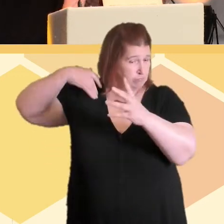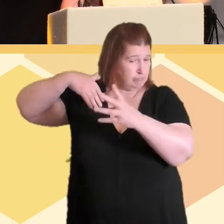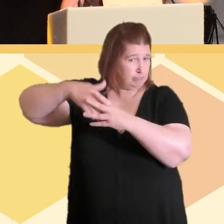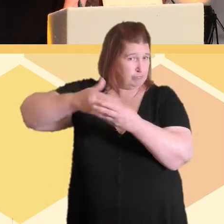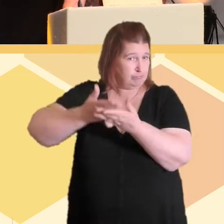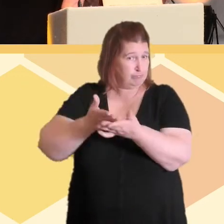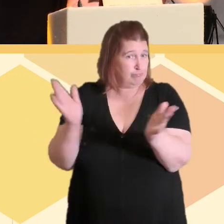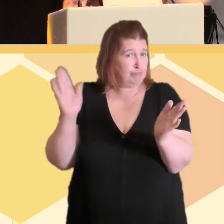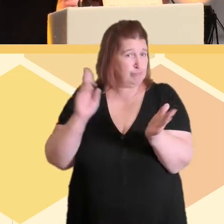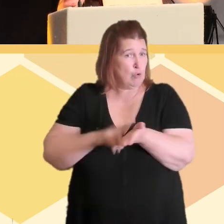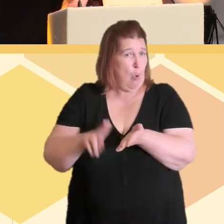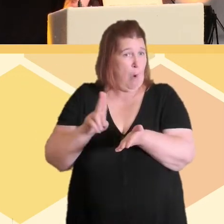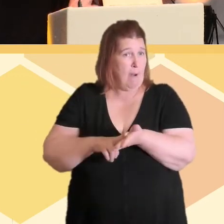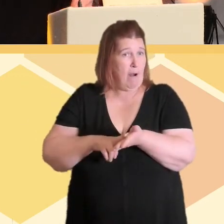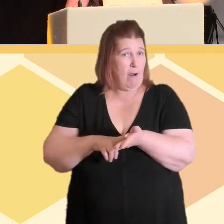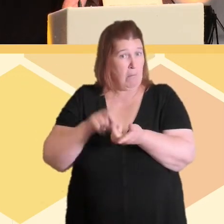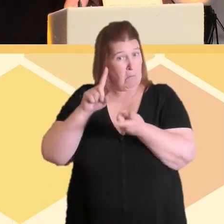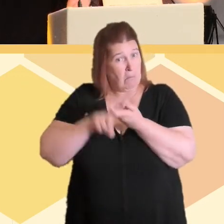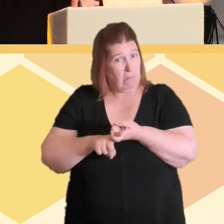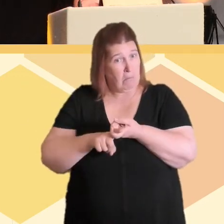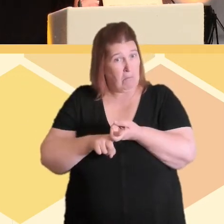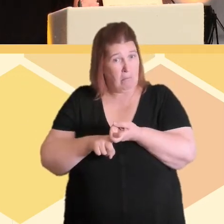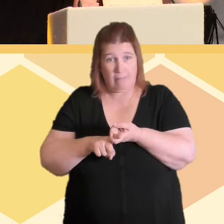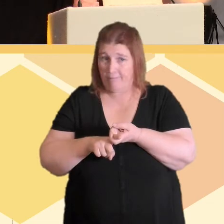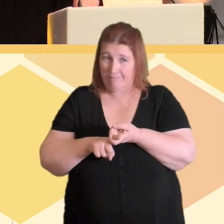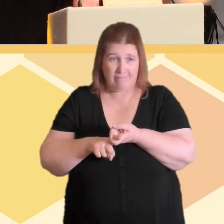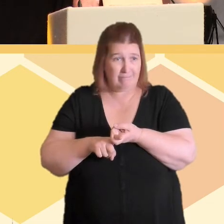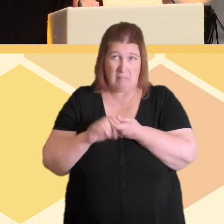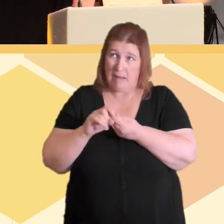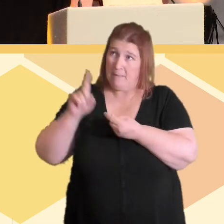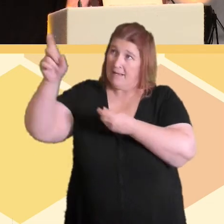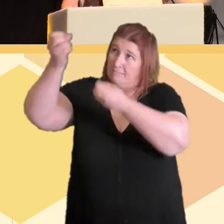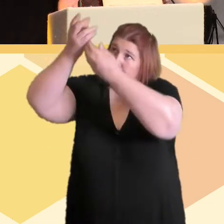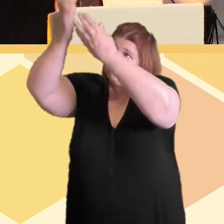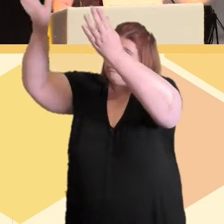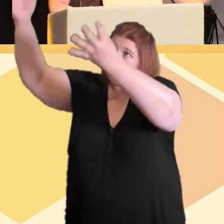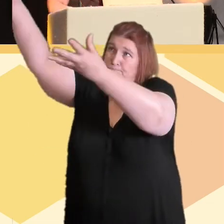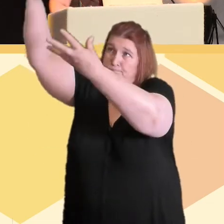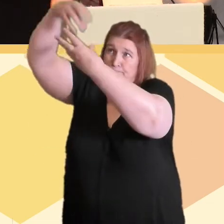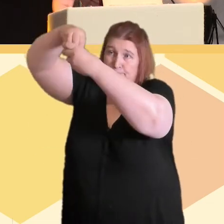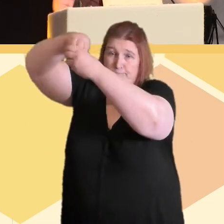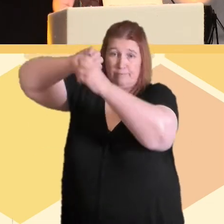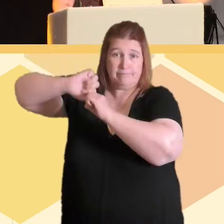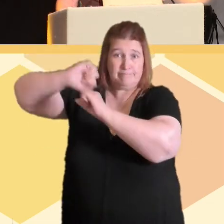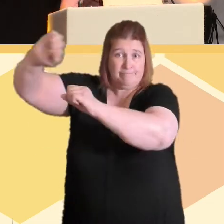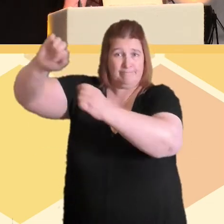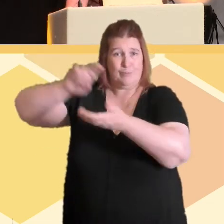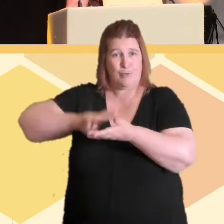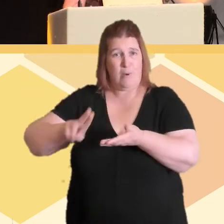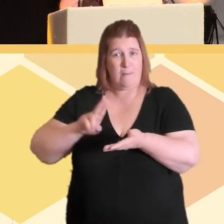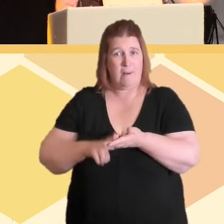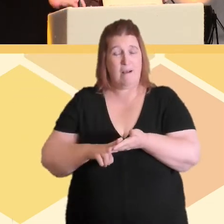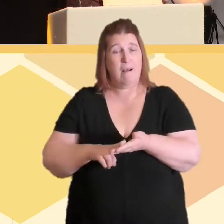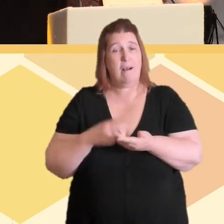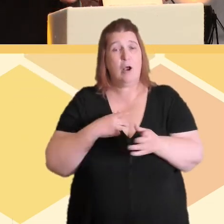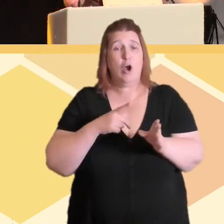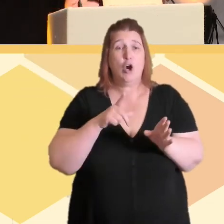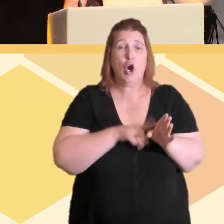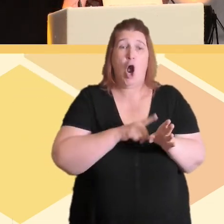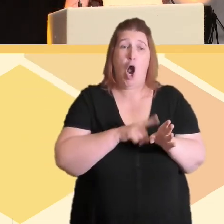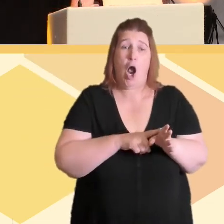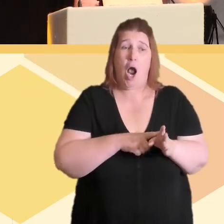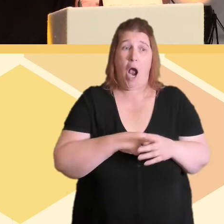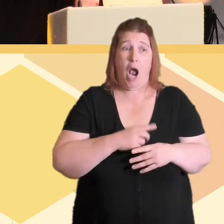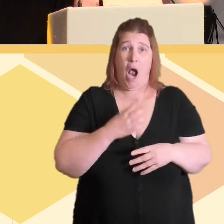job. I wanted answers to disability questions throughout my early years as a Christian, but I was afraid